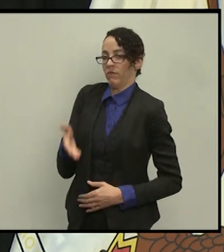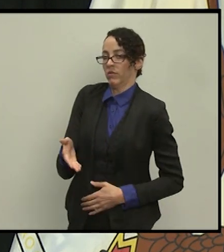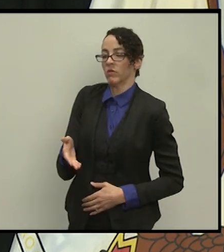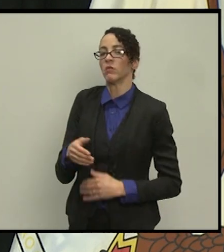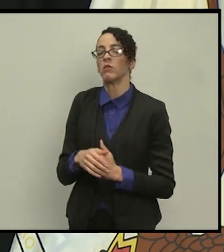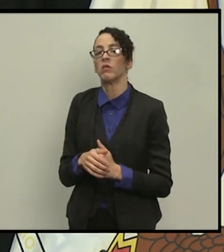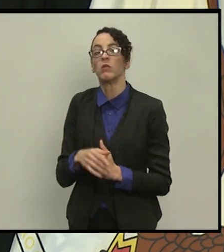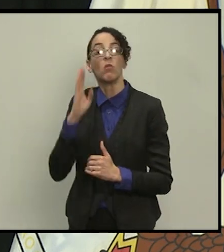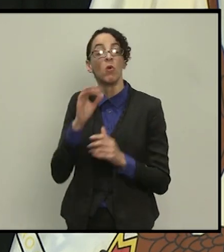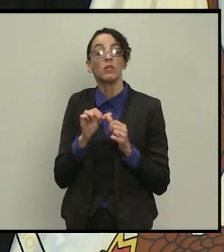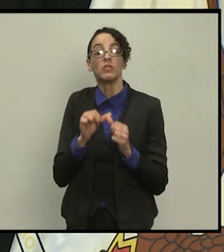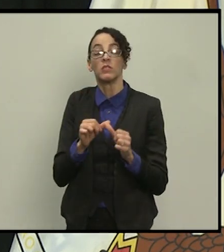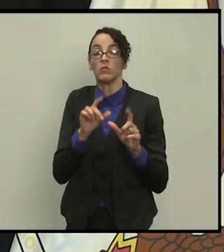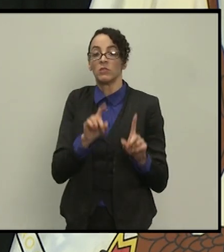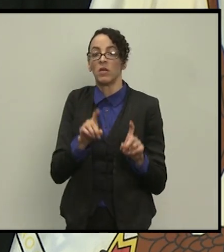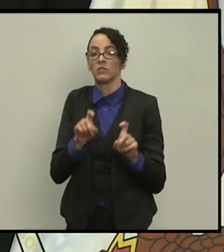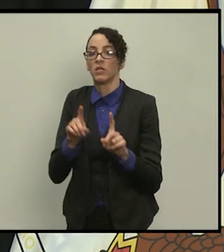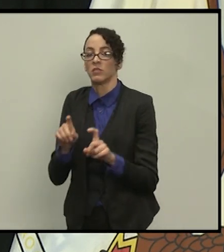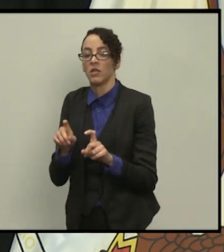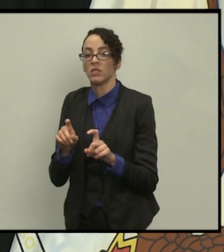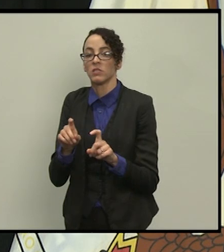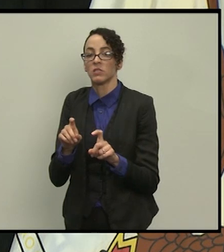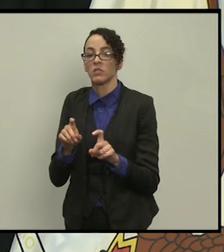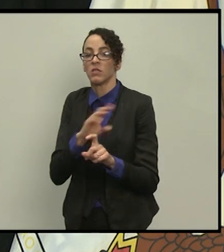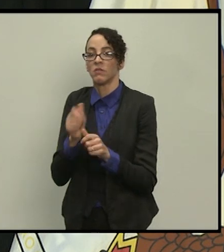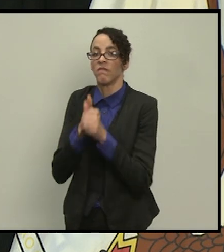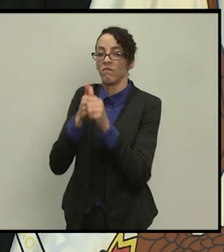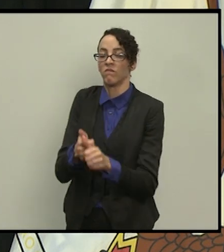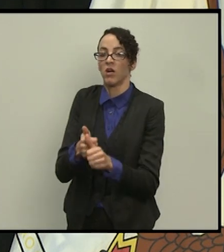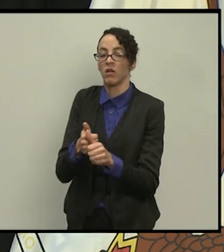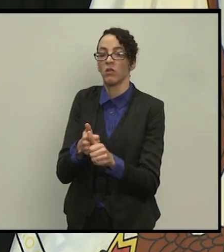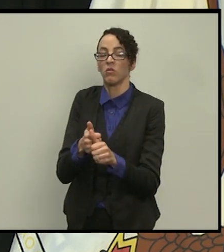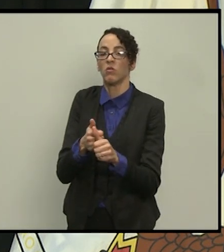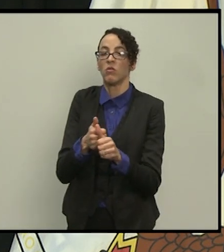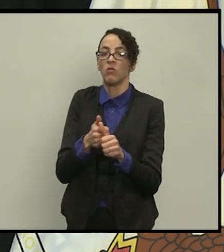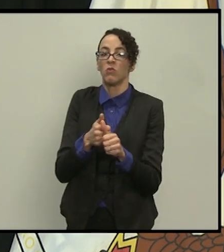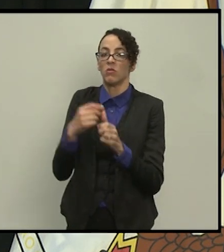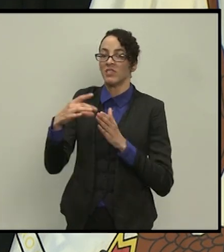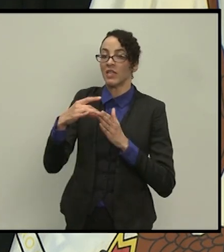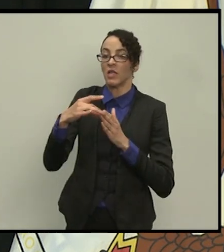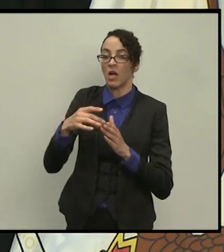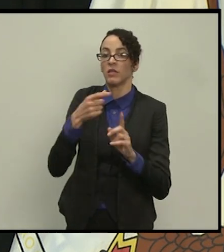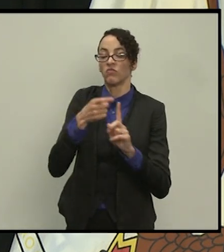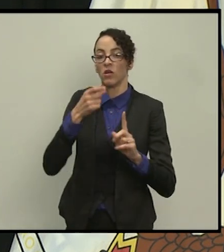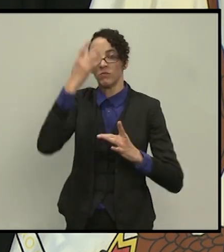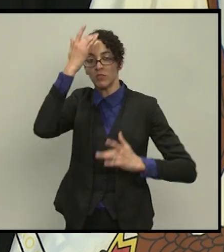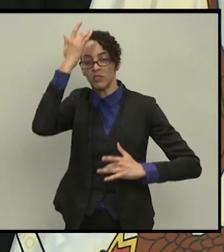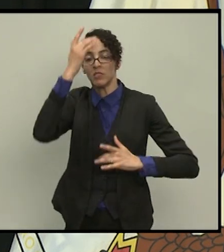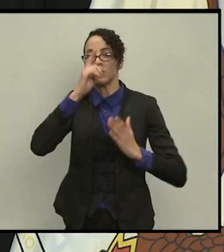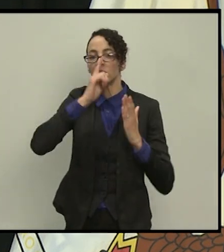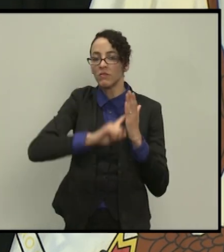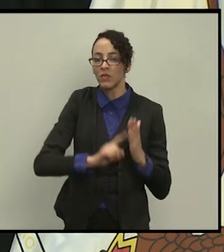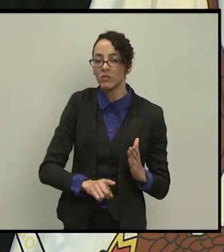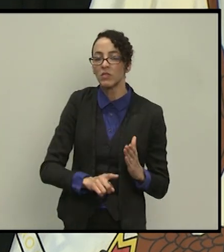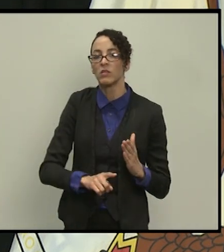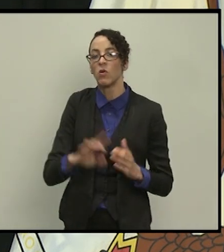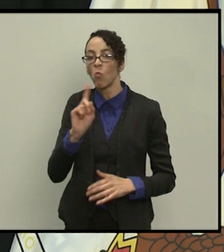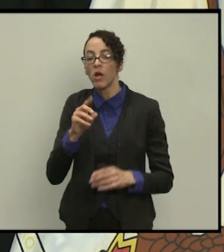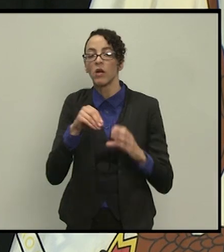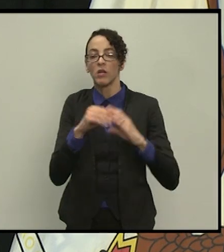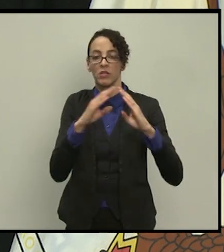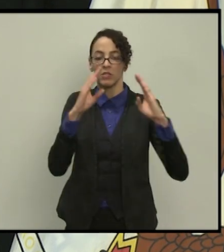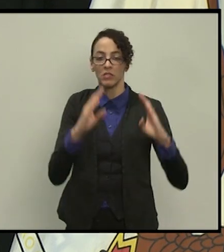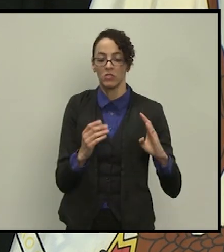to test as guided by our disease investigations at shelters, at navigation centers, and elsewhere in the